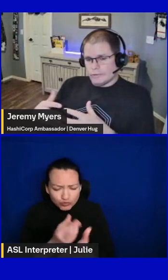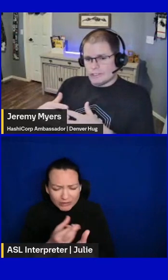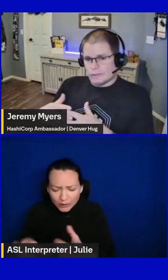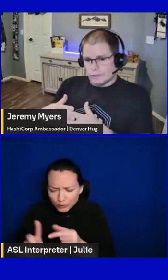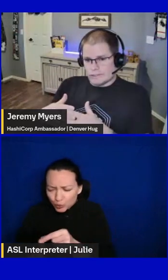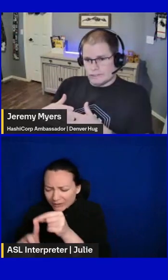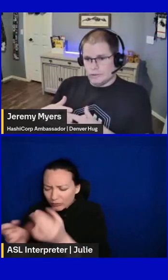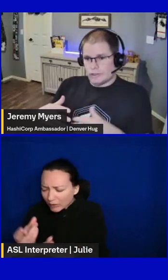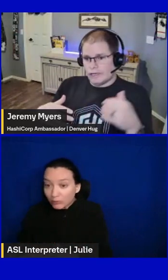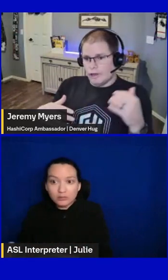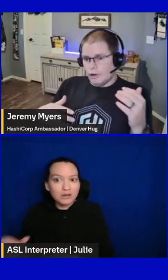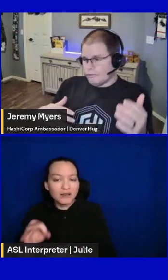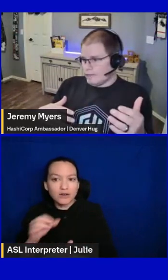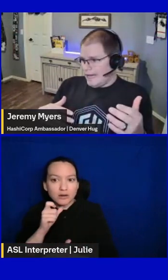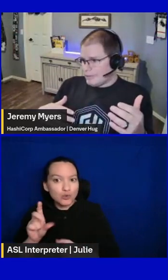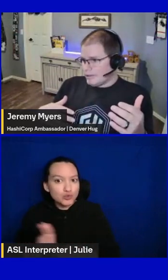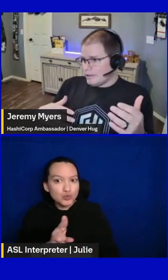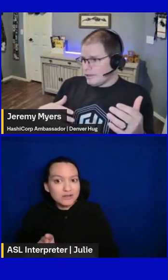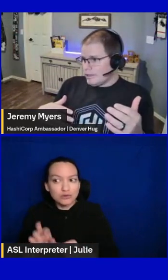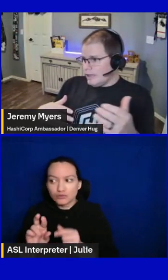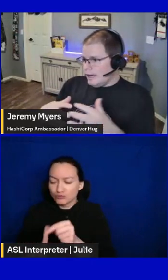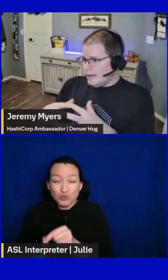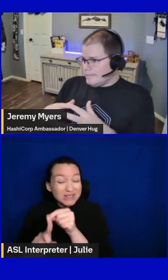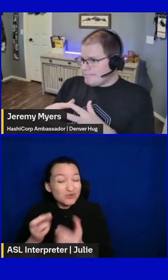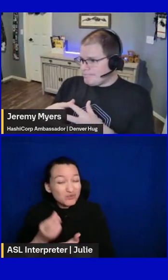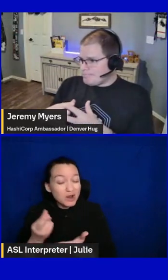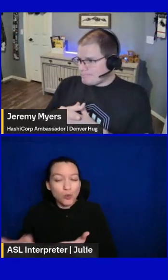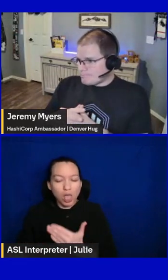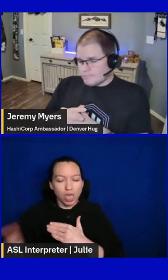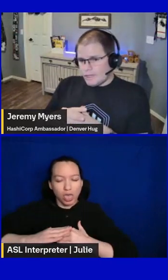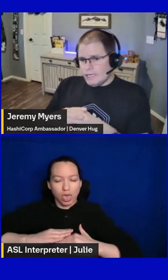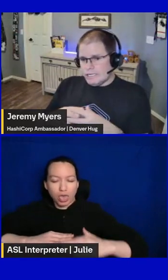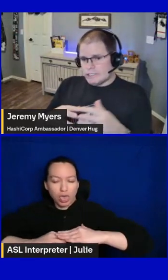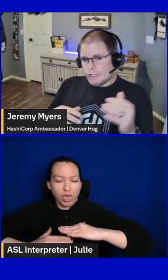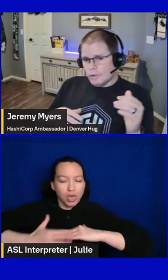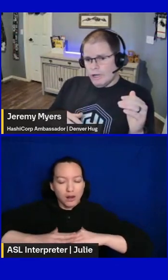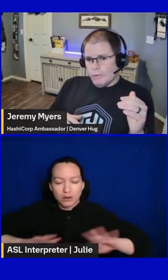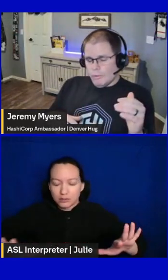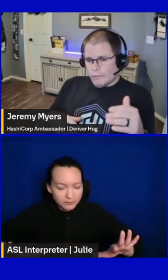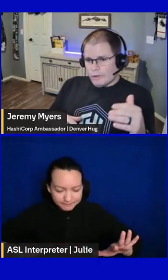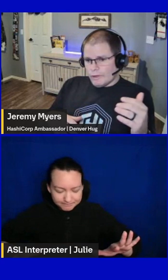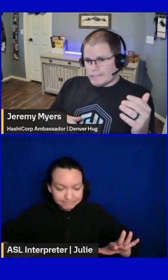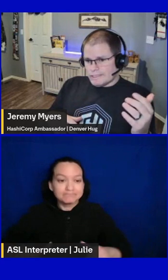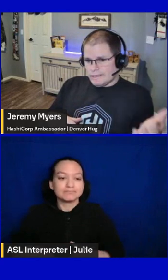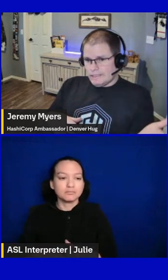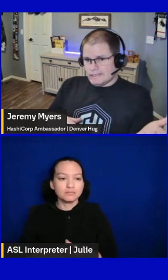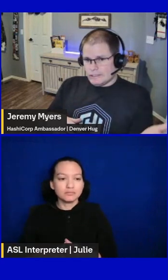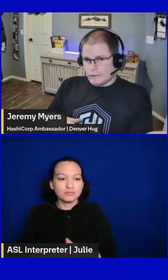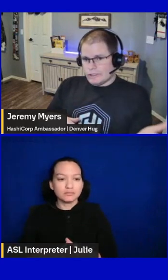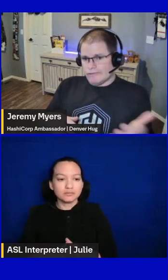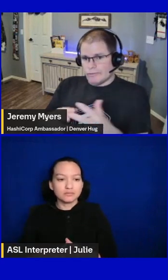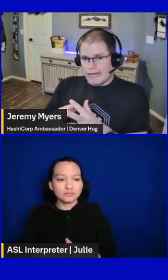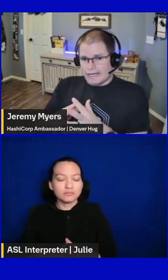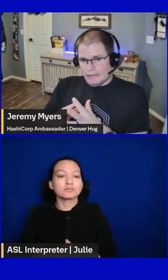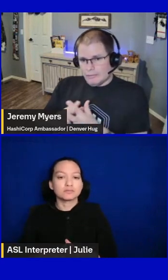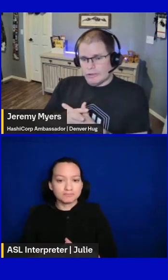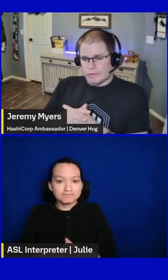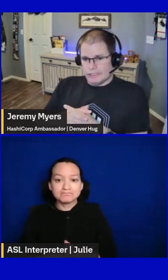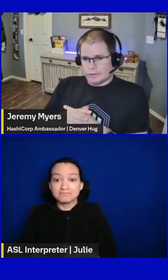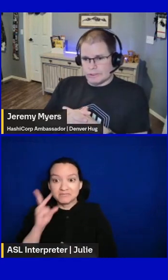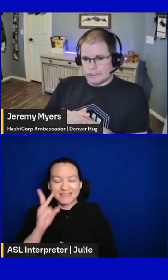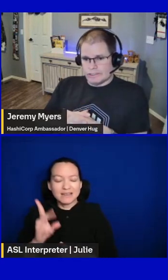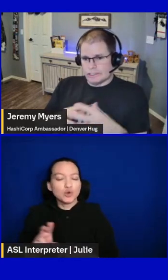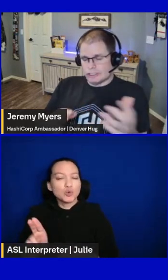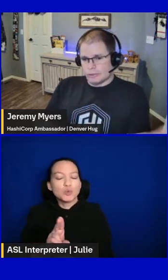if you don't use unique resources, you'll get overlap. And so what we want to see is the use of